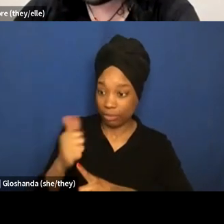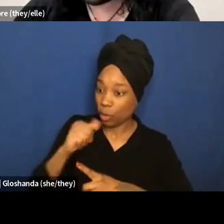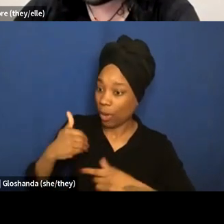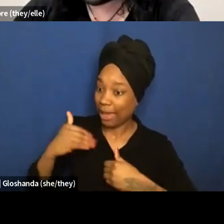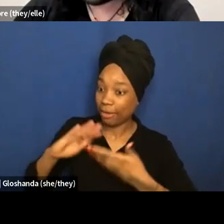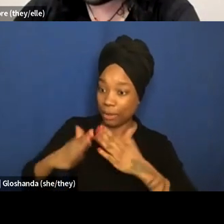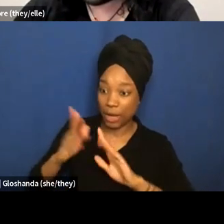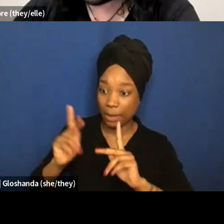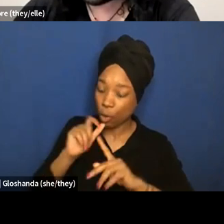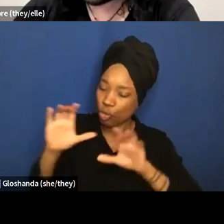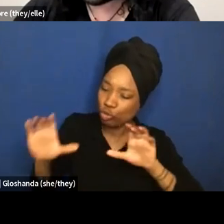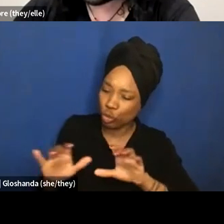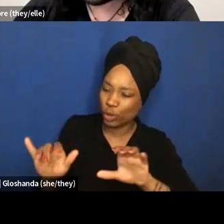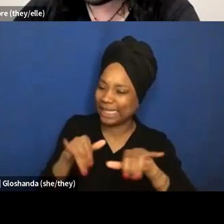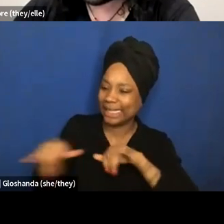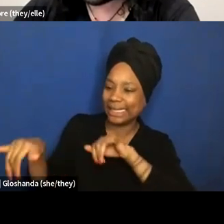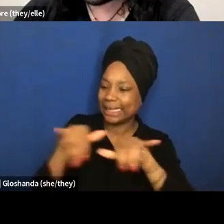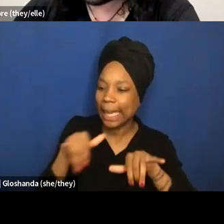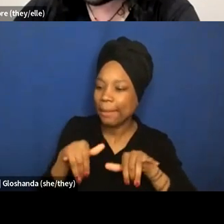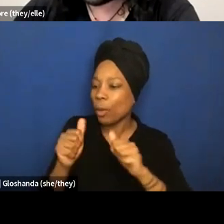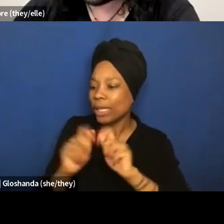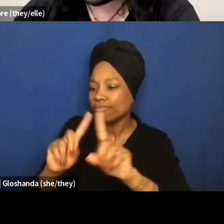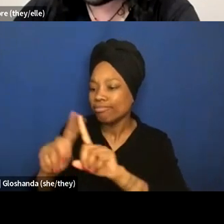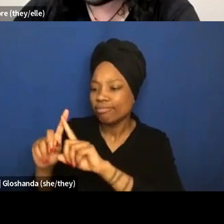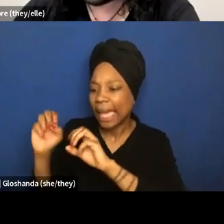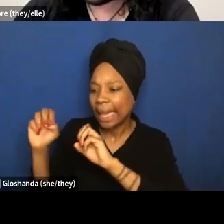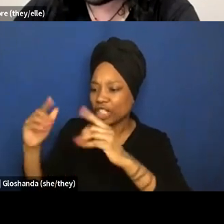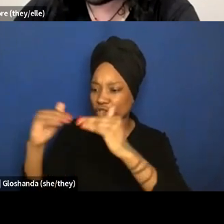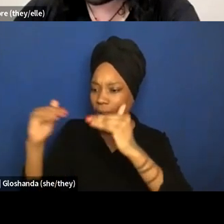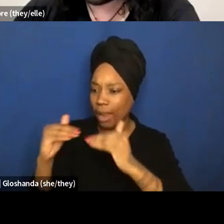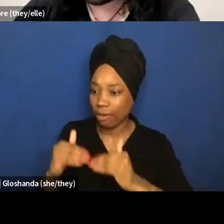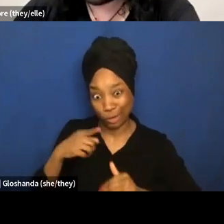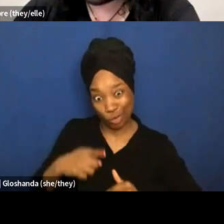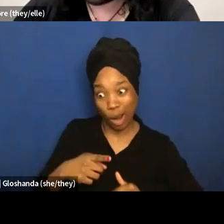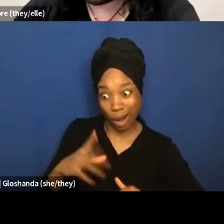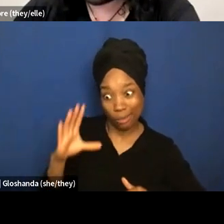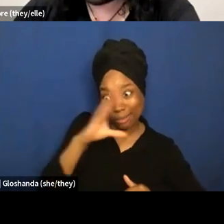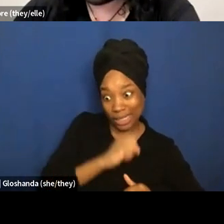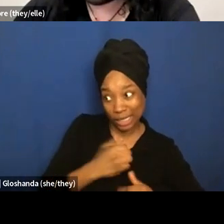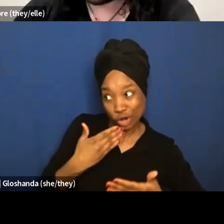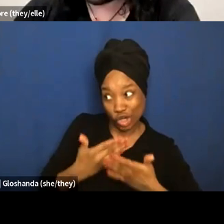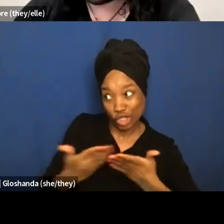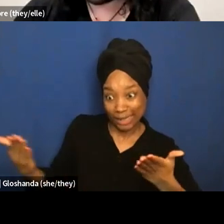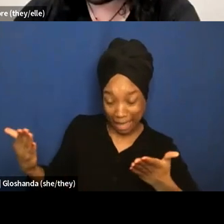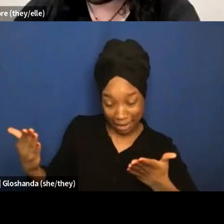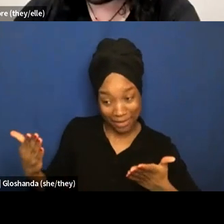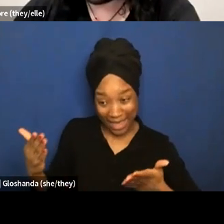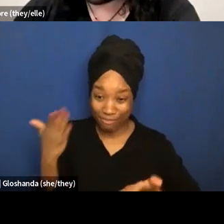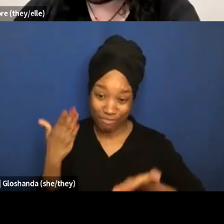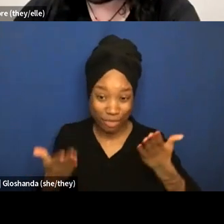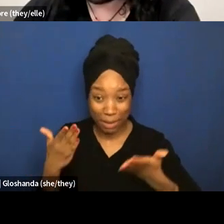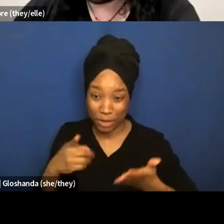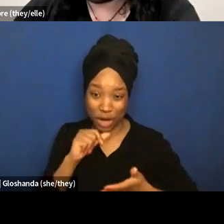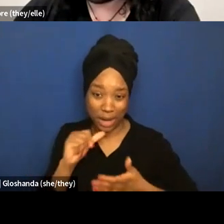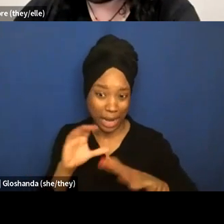you do across a range of educational levels, you are A, missing out on some good stuff, and B, probably not actually